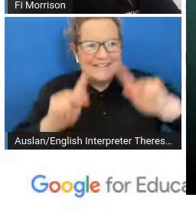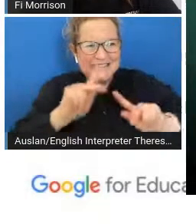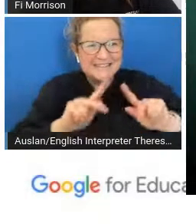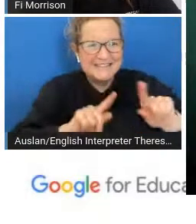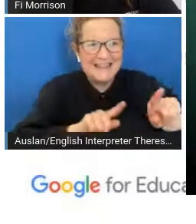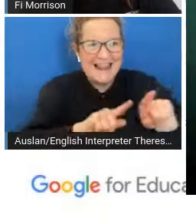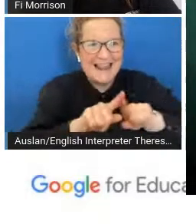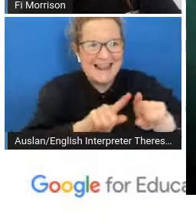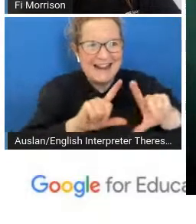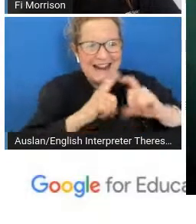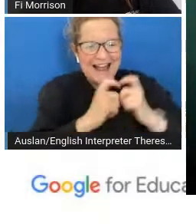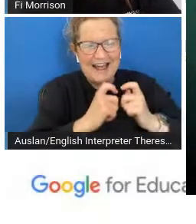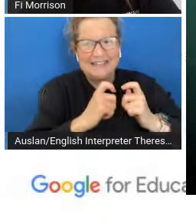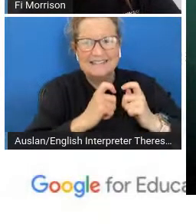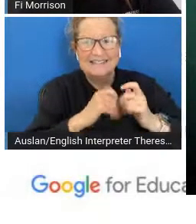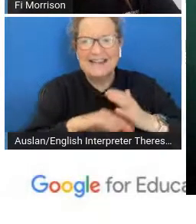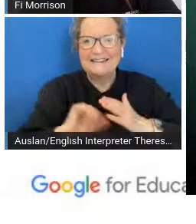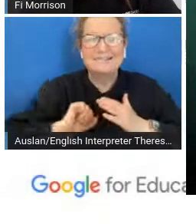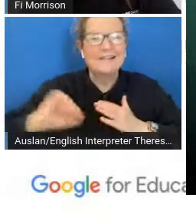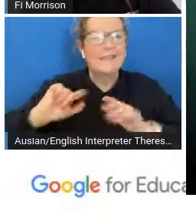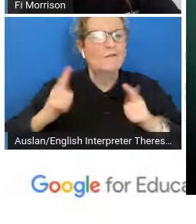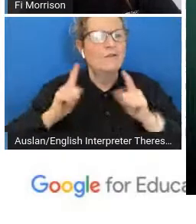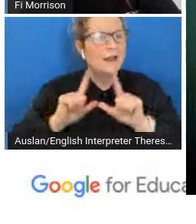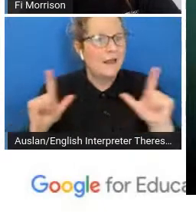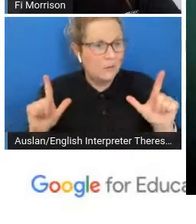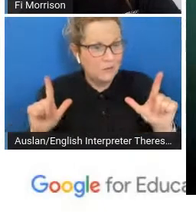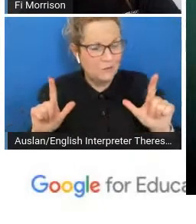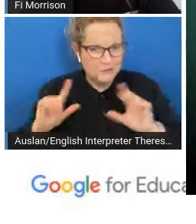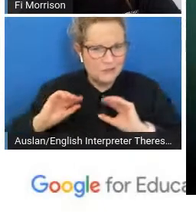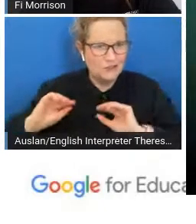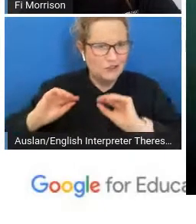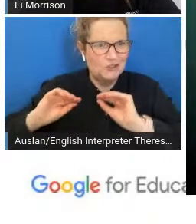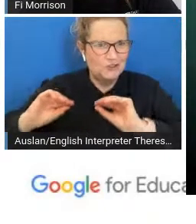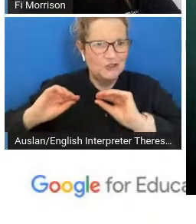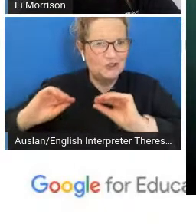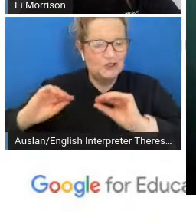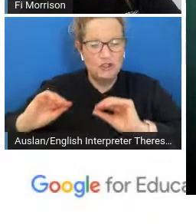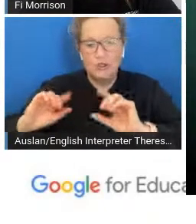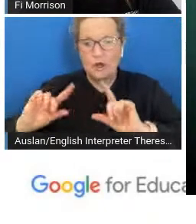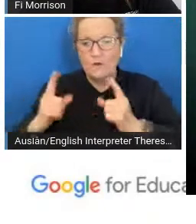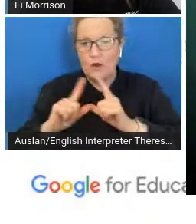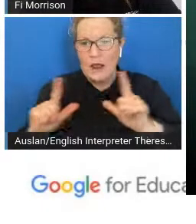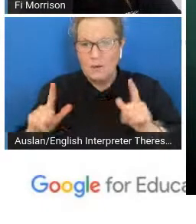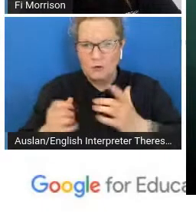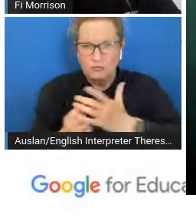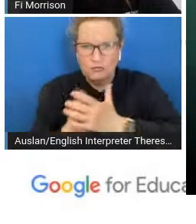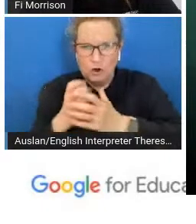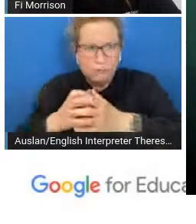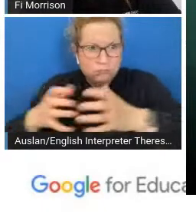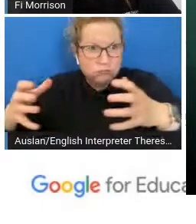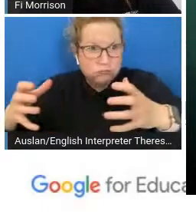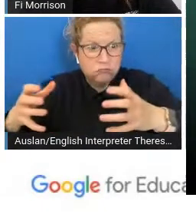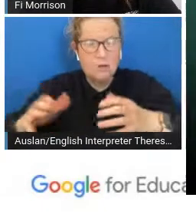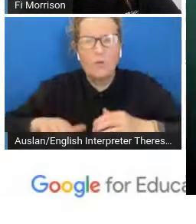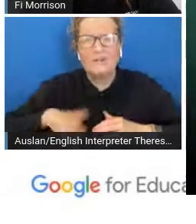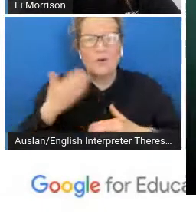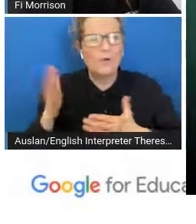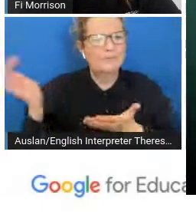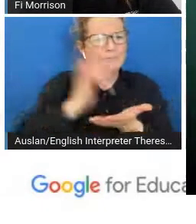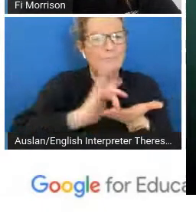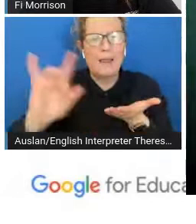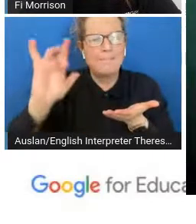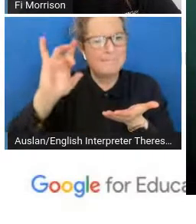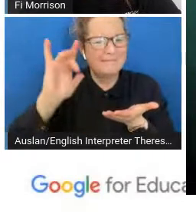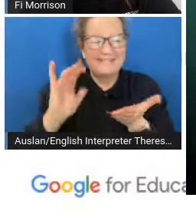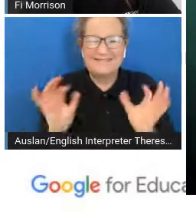So we can continue to teach our kids in first language and grow first languages. So they're not going to become extinct. They're actually going to be